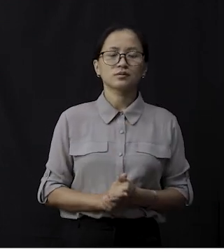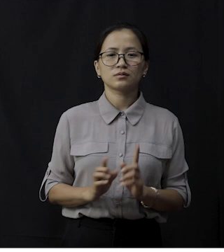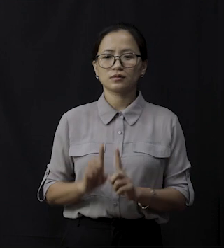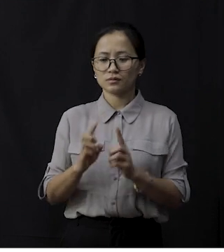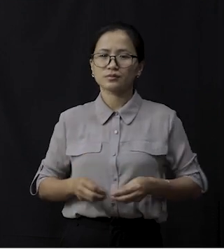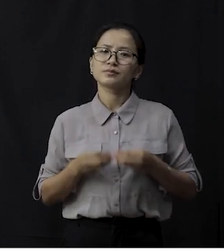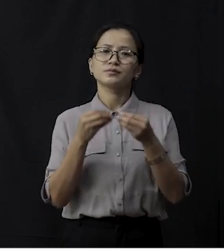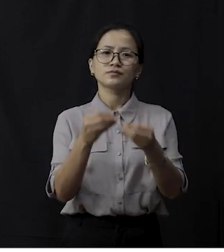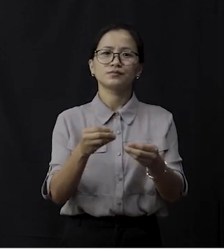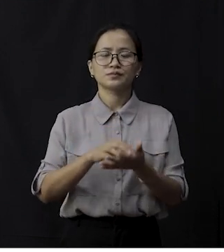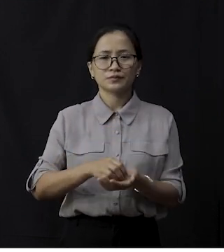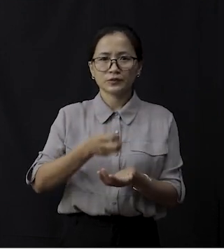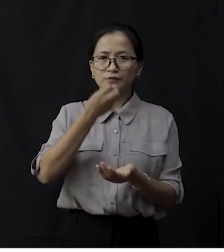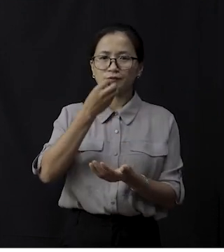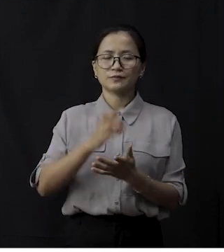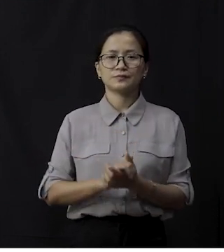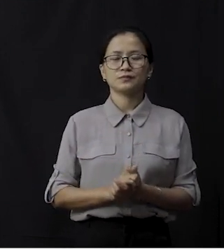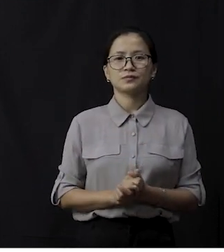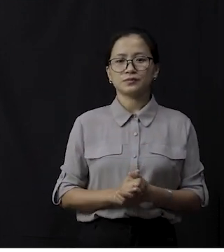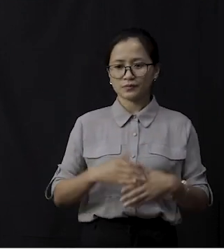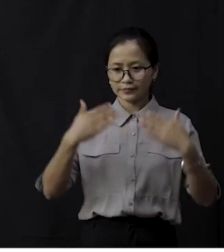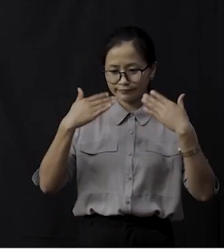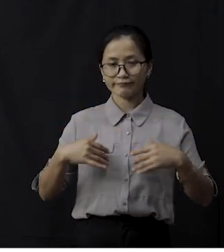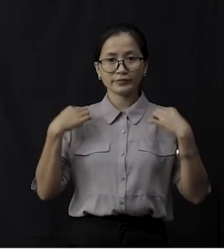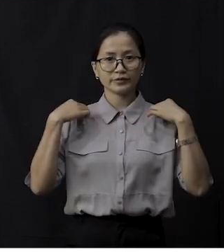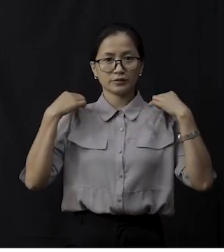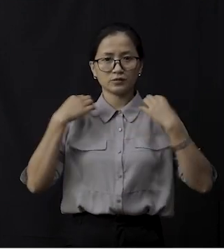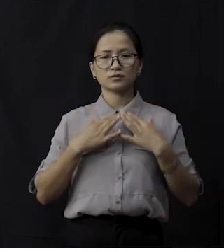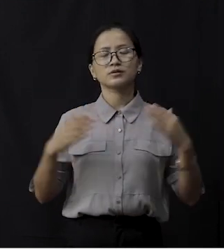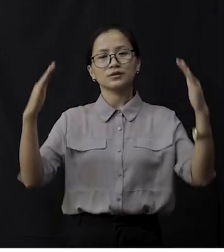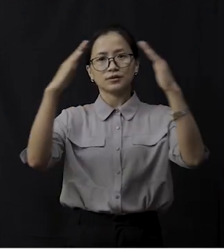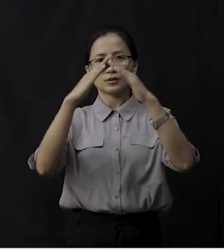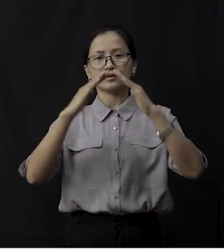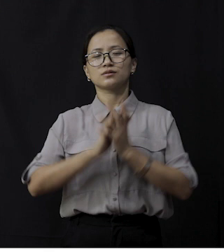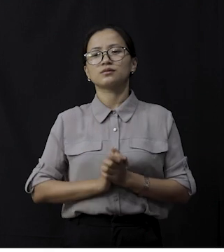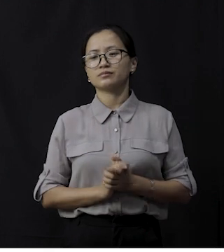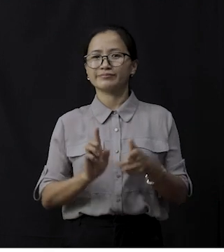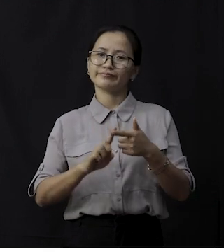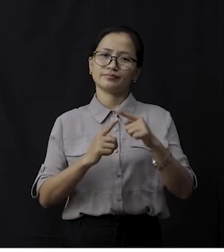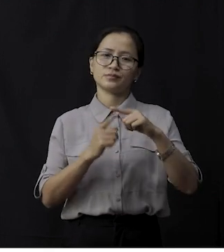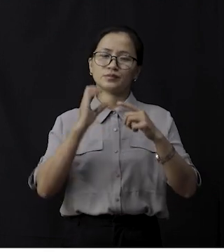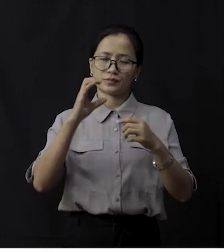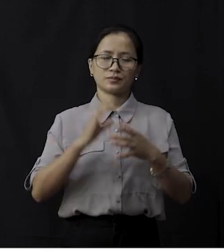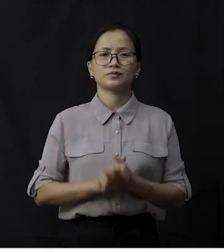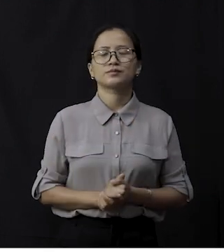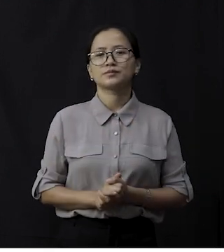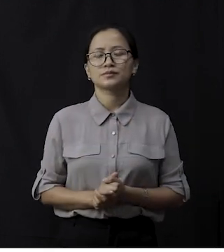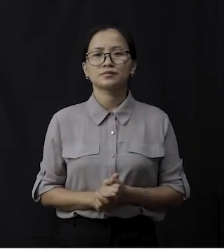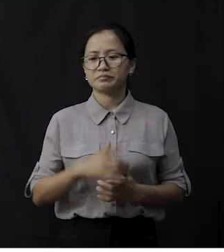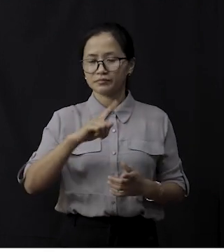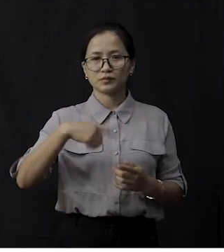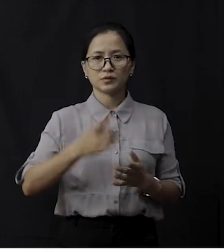Plants provide food, clothing, shelter, etc. The